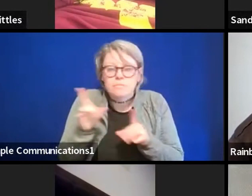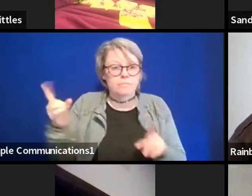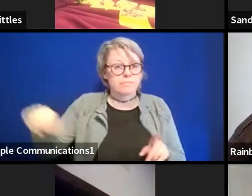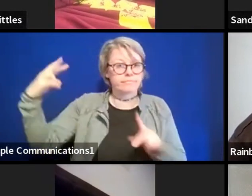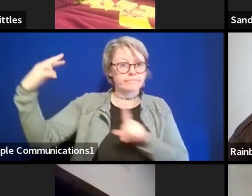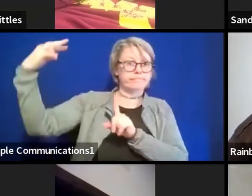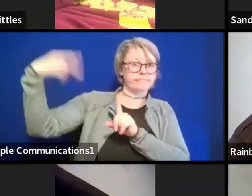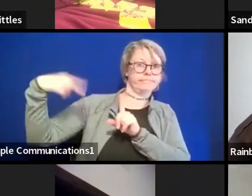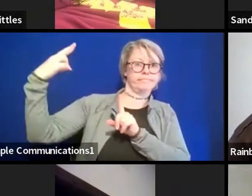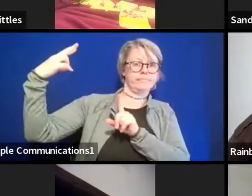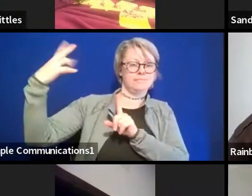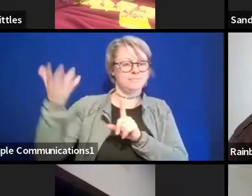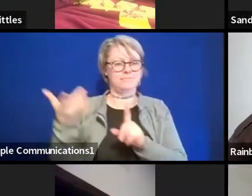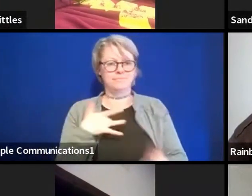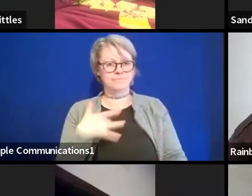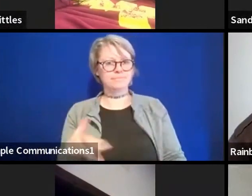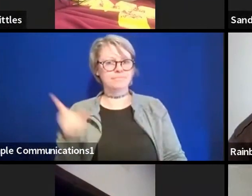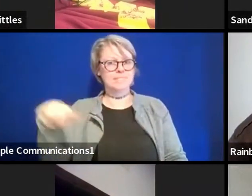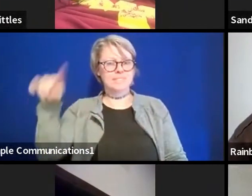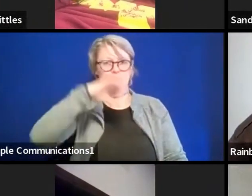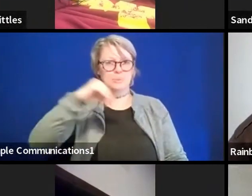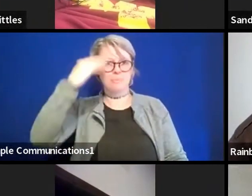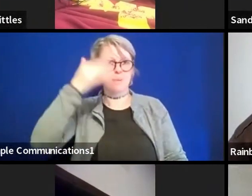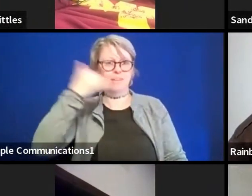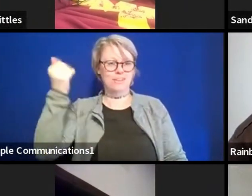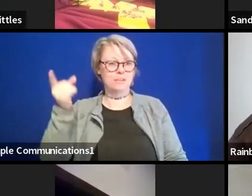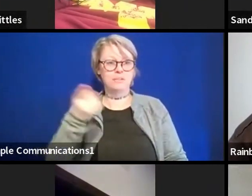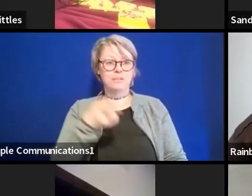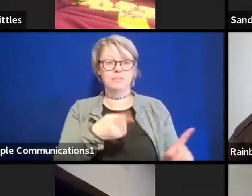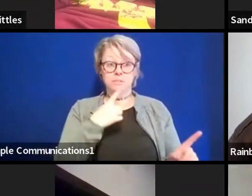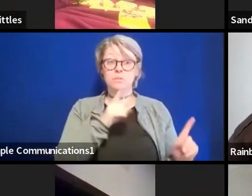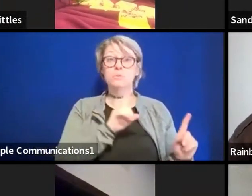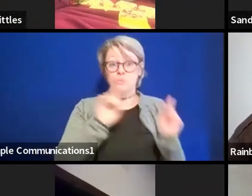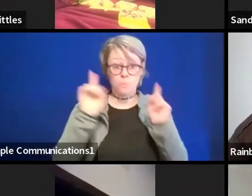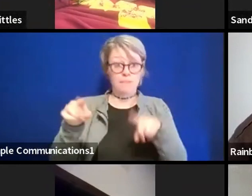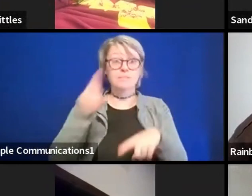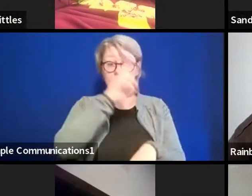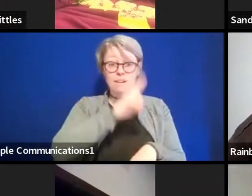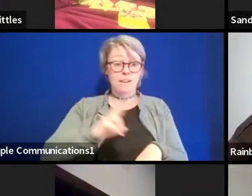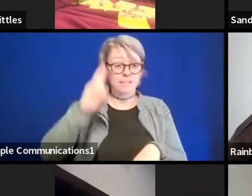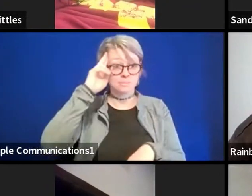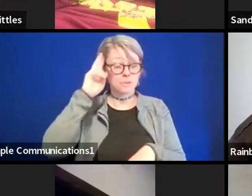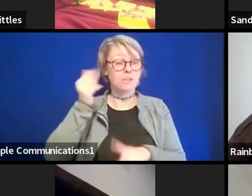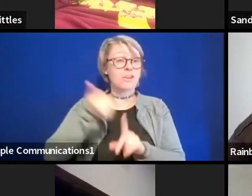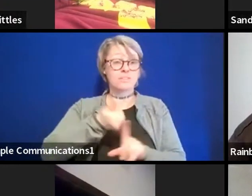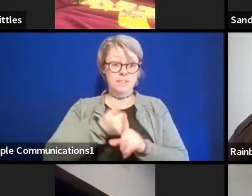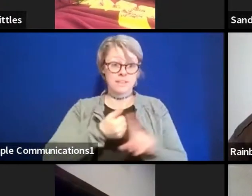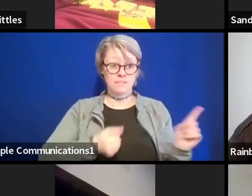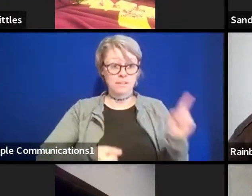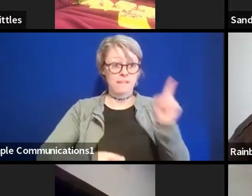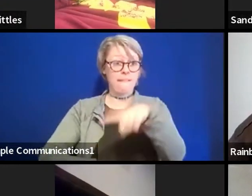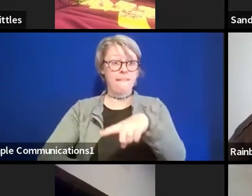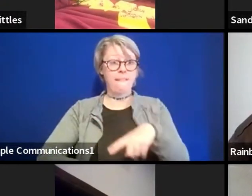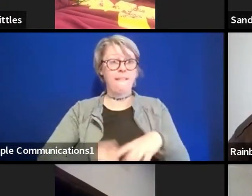have to pay attention to her. So she went down to the hospital gift shop and